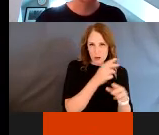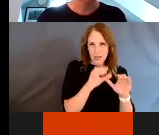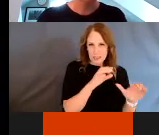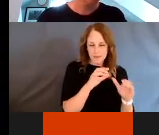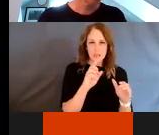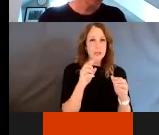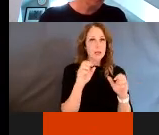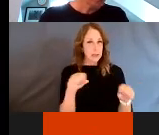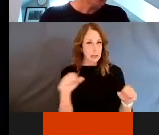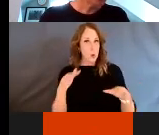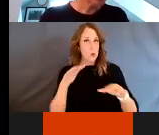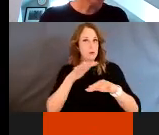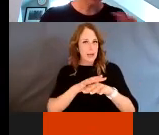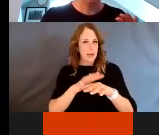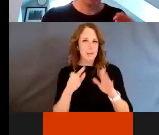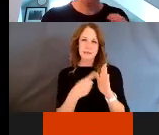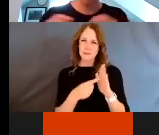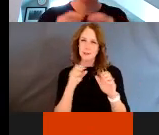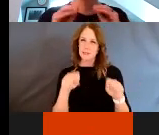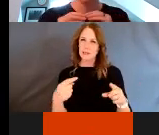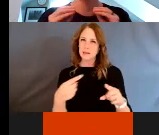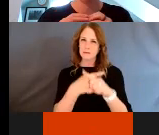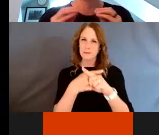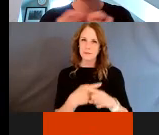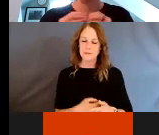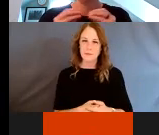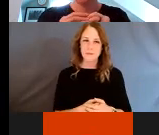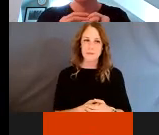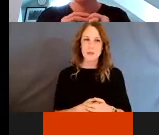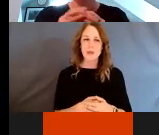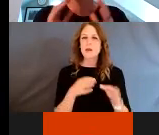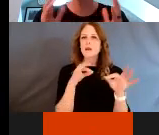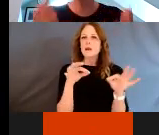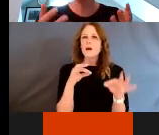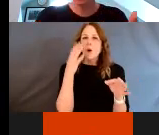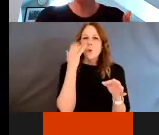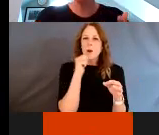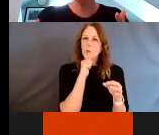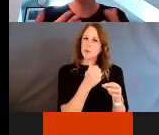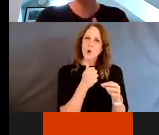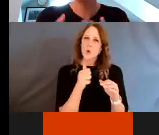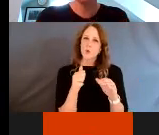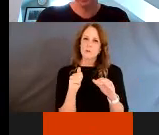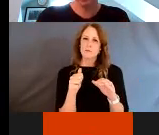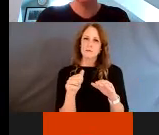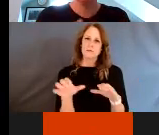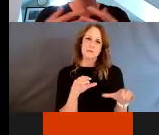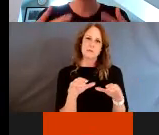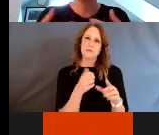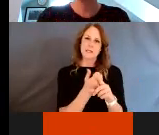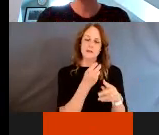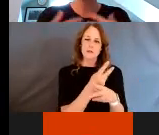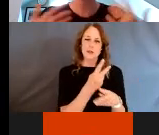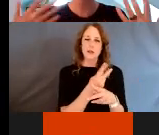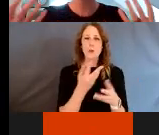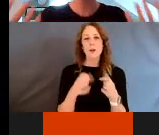occur. So let's talk about why we don't practice self-care. So I'm going to have you put in the chat